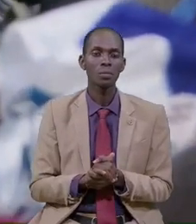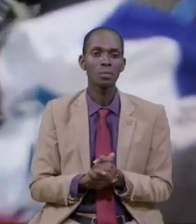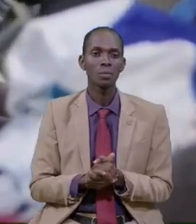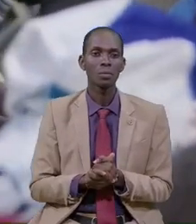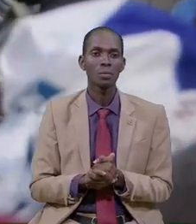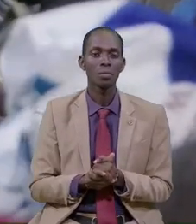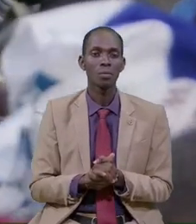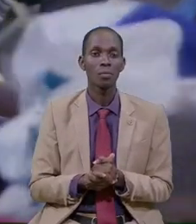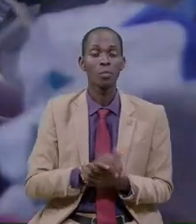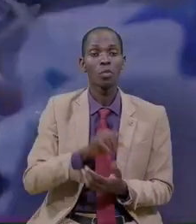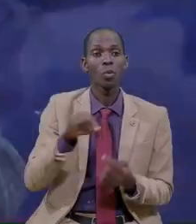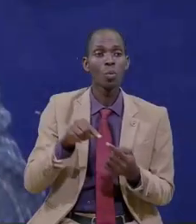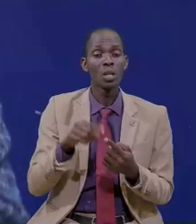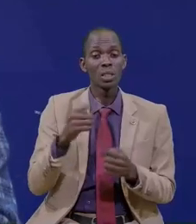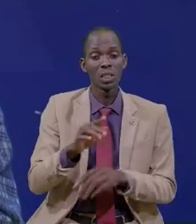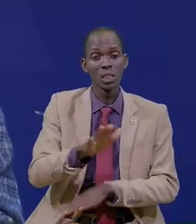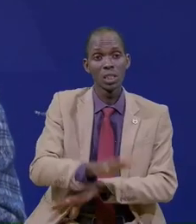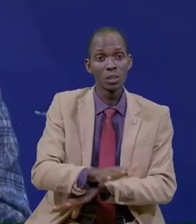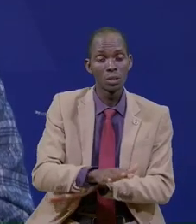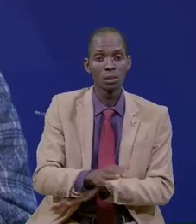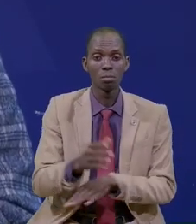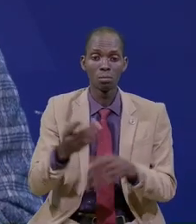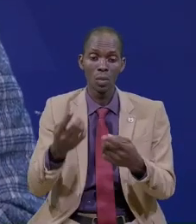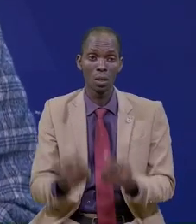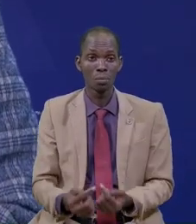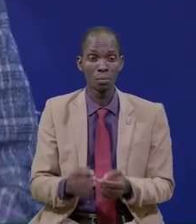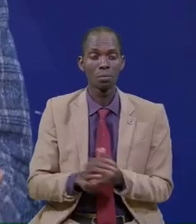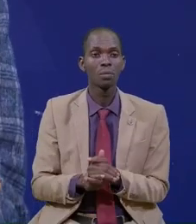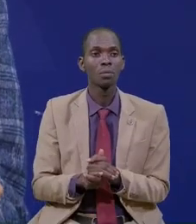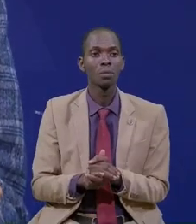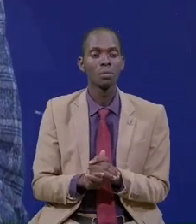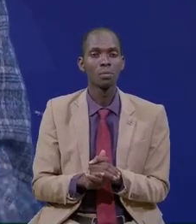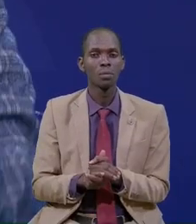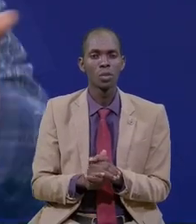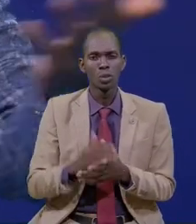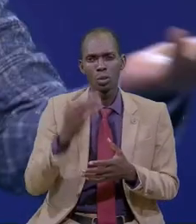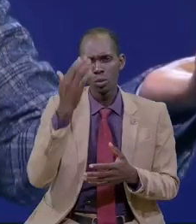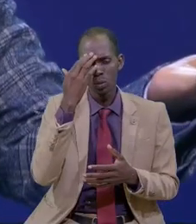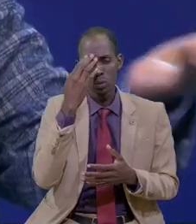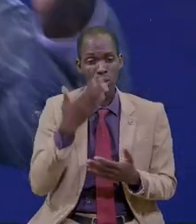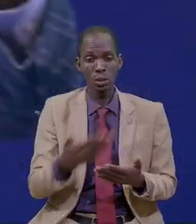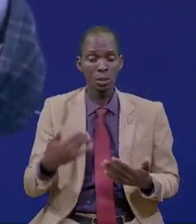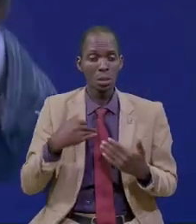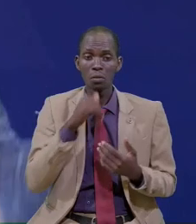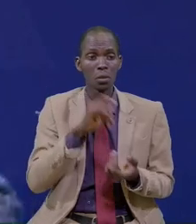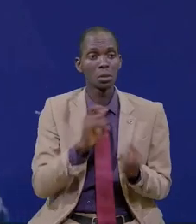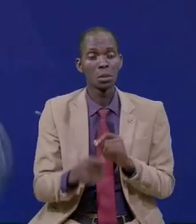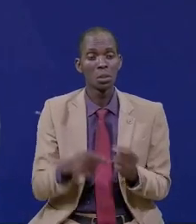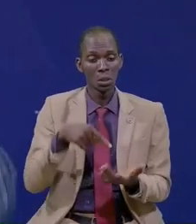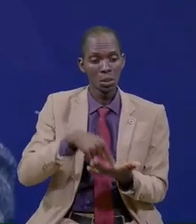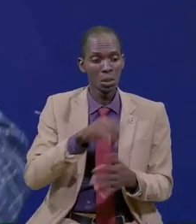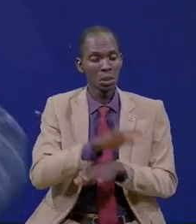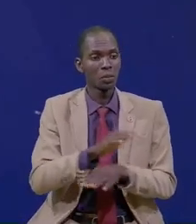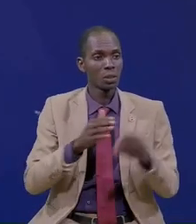8 verse 16. When the evening was come. Le soir. You know, things have not changed. This evening,